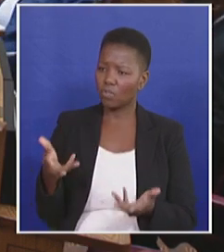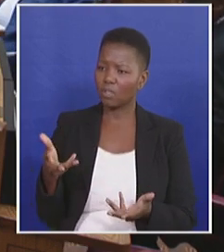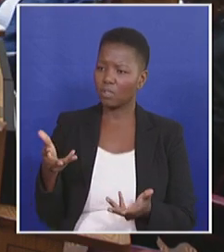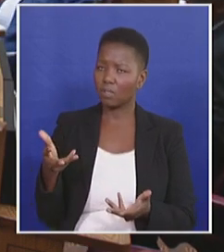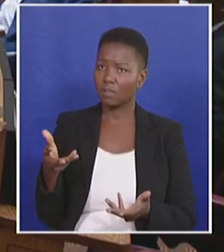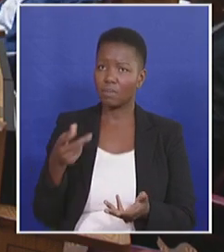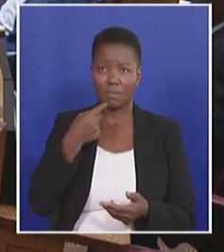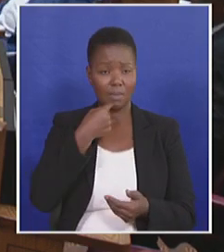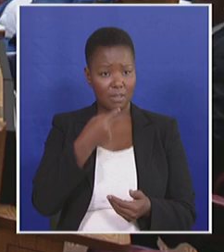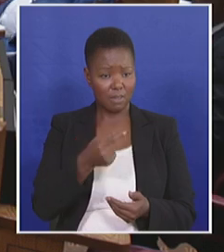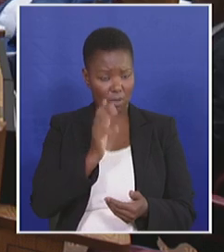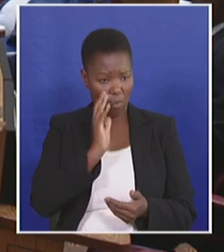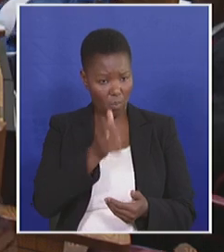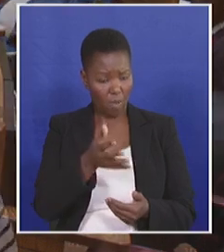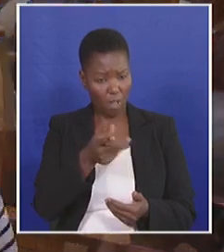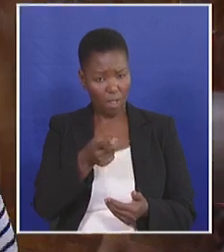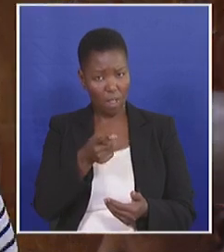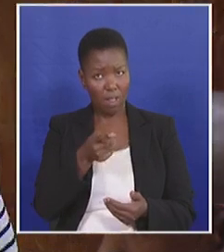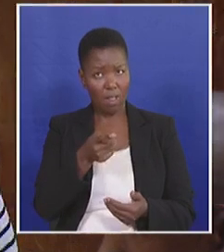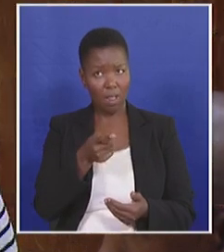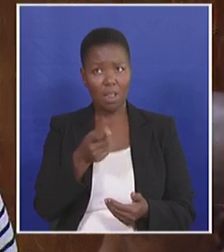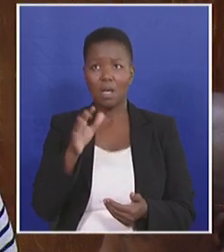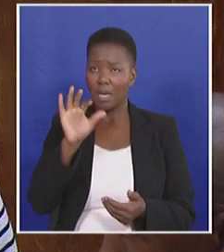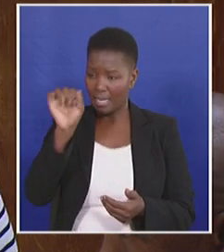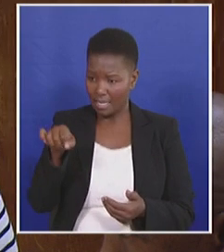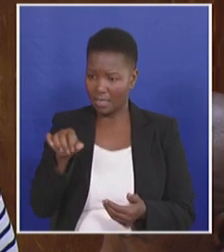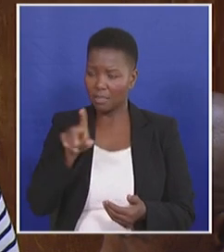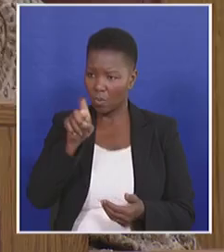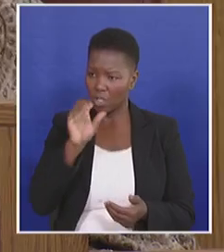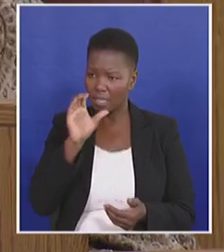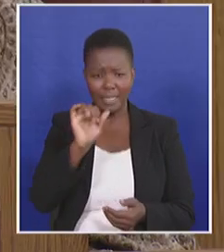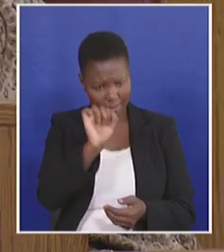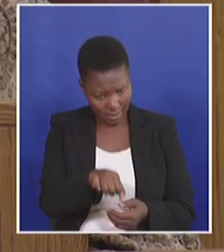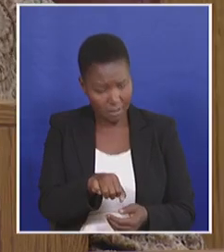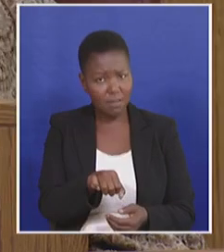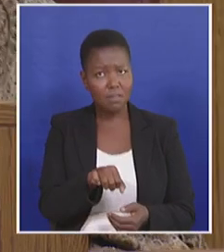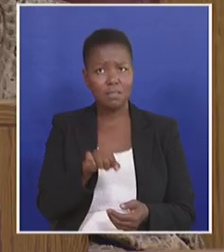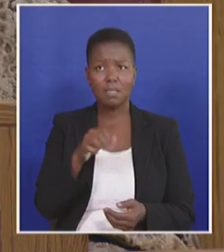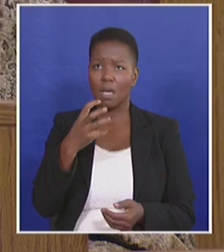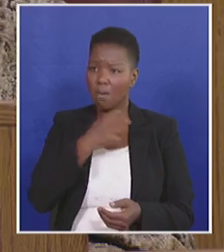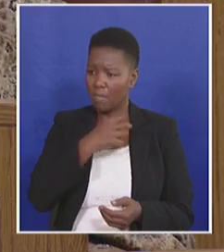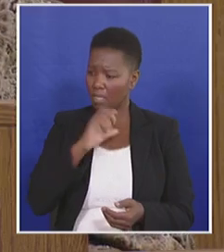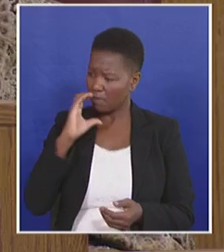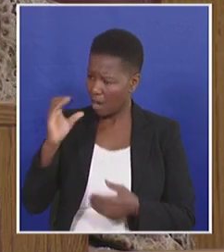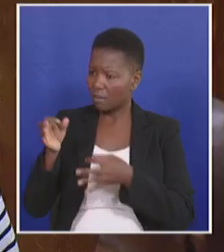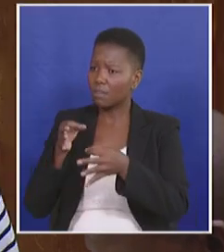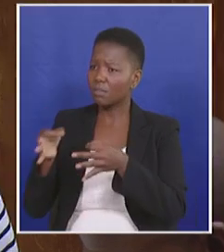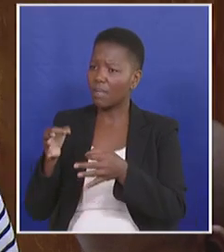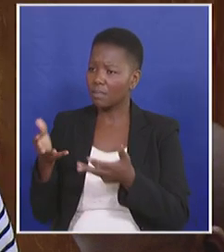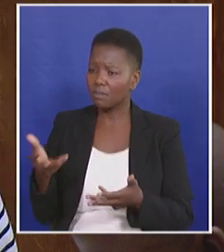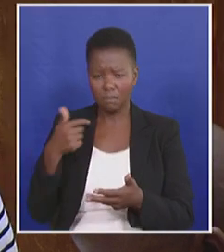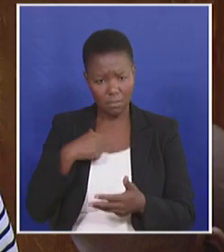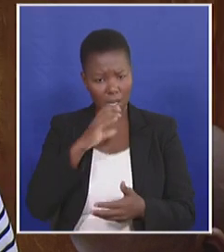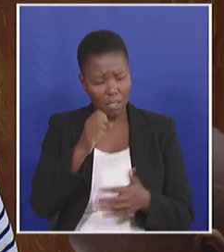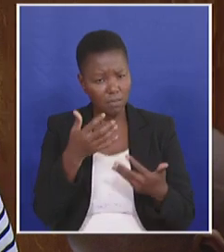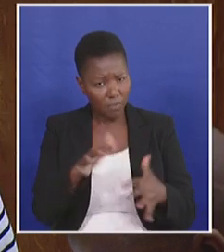to address, you did pose the question and... Yes, the Minister said I must please pose another question. No.